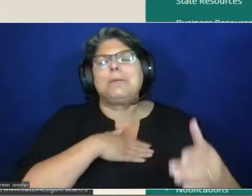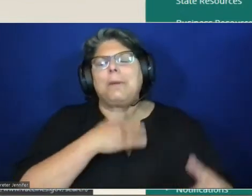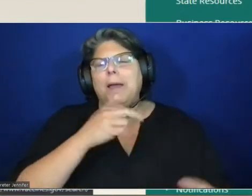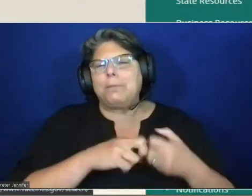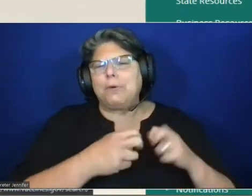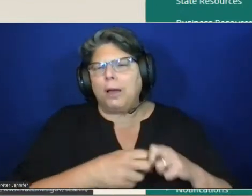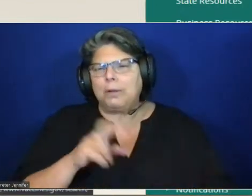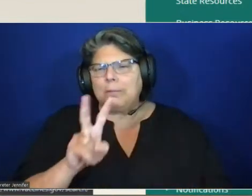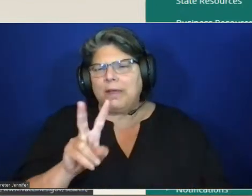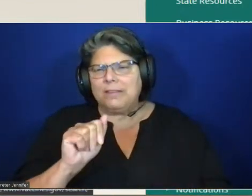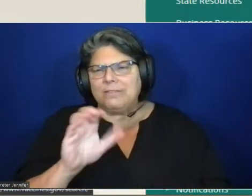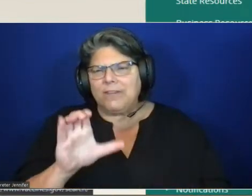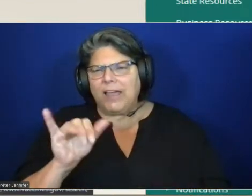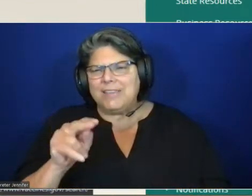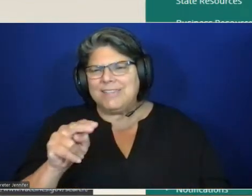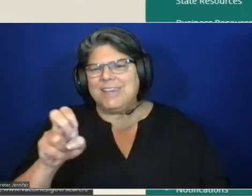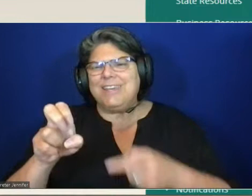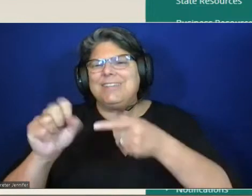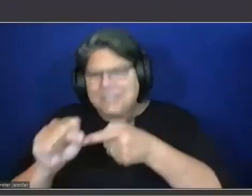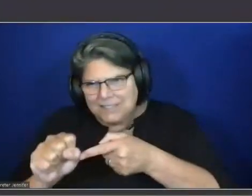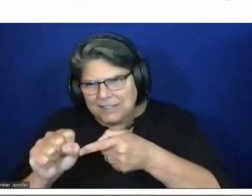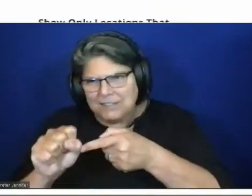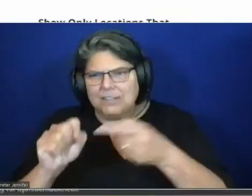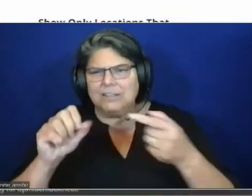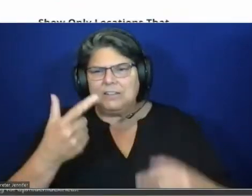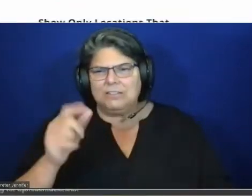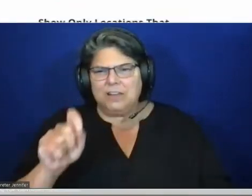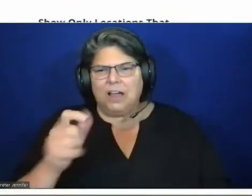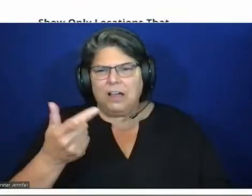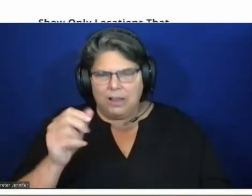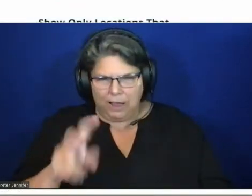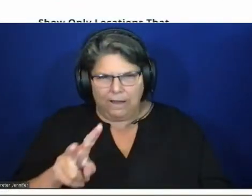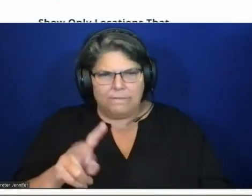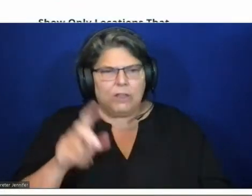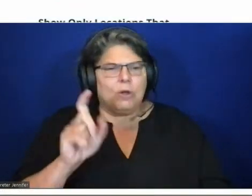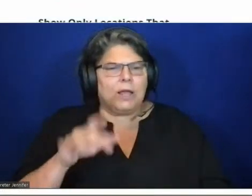vaccines.gov. It's plural. That's why I missed it. When you click on this,